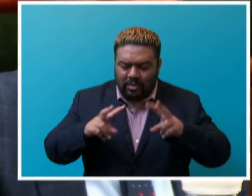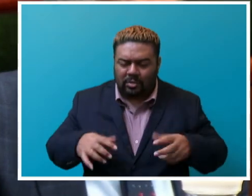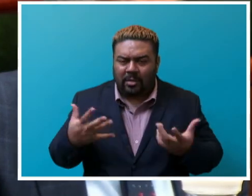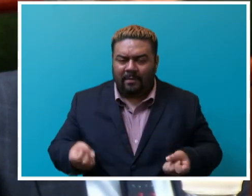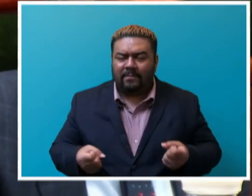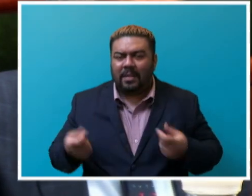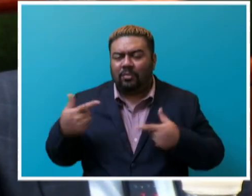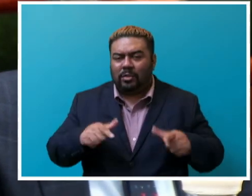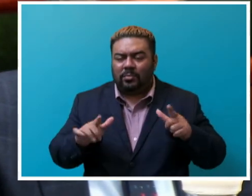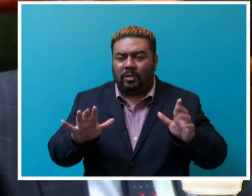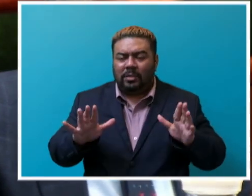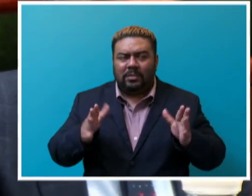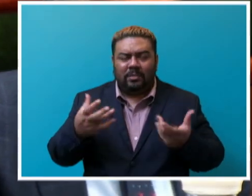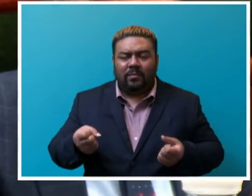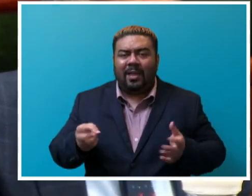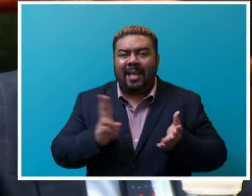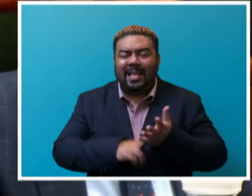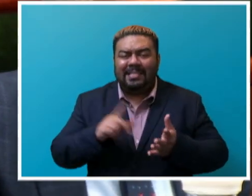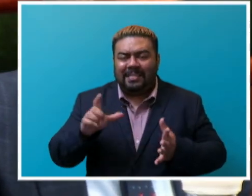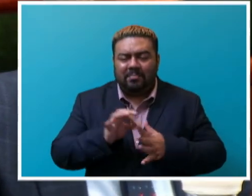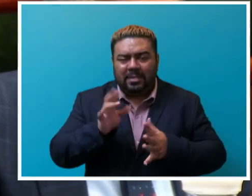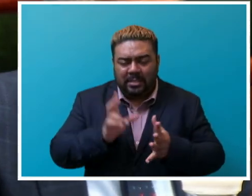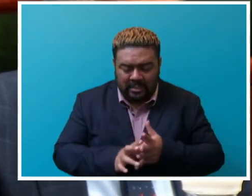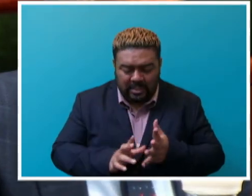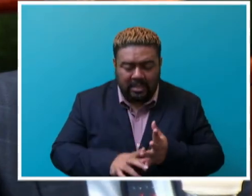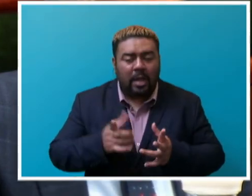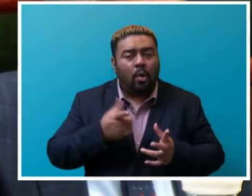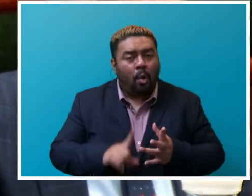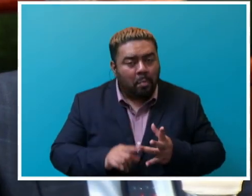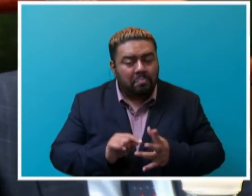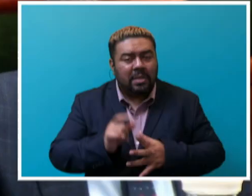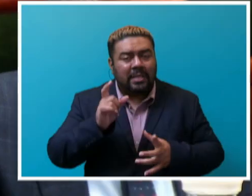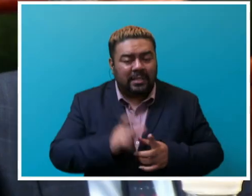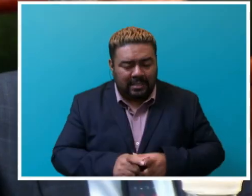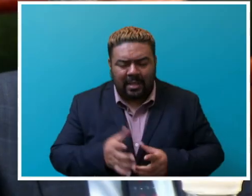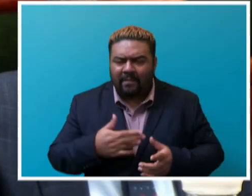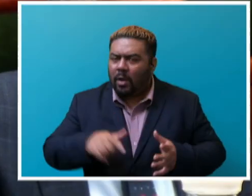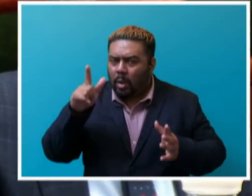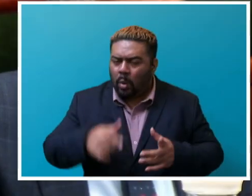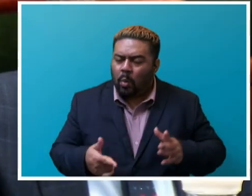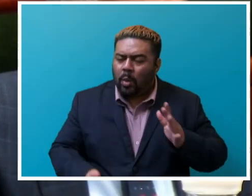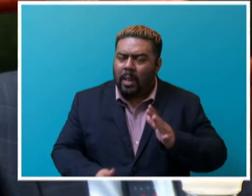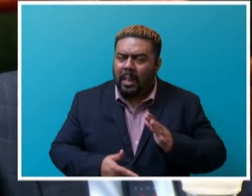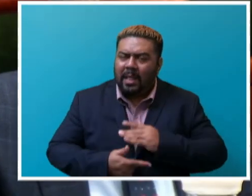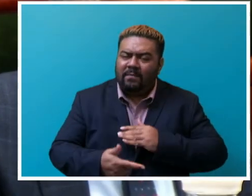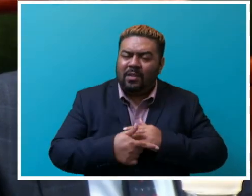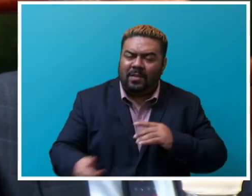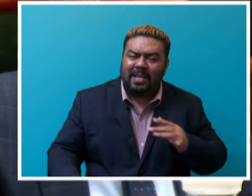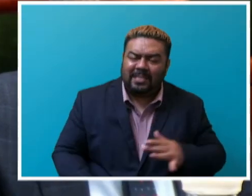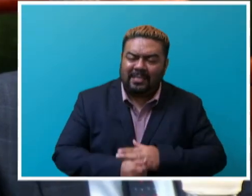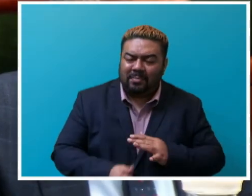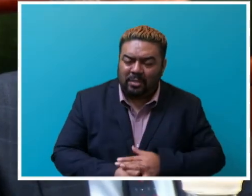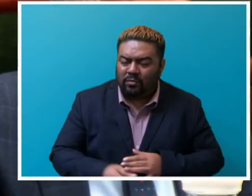transport sector by NCPD and OPDs in 2023 found that there were low levels of accessibility overall, with